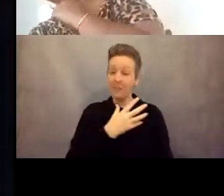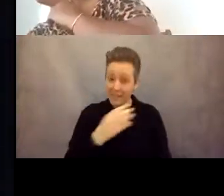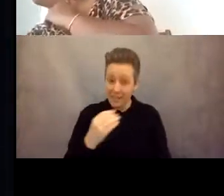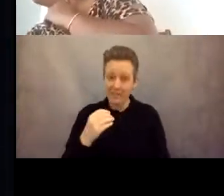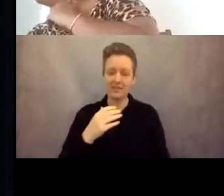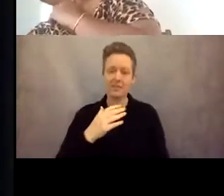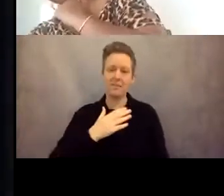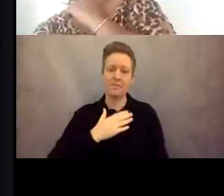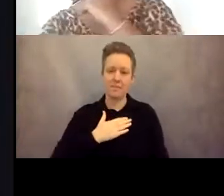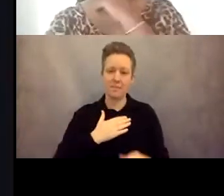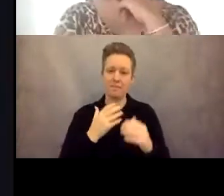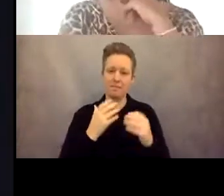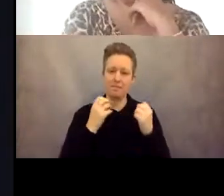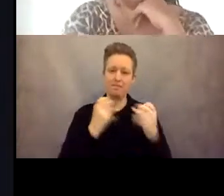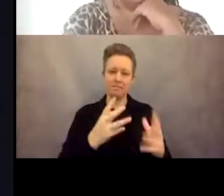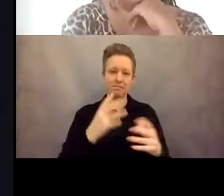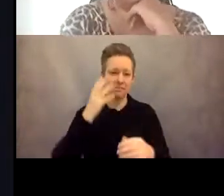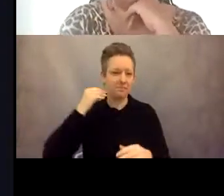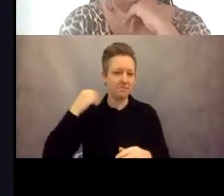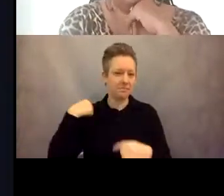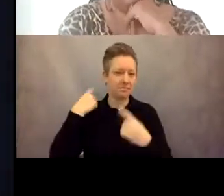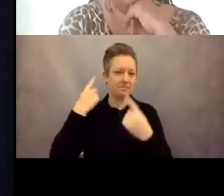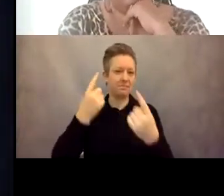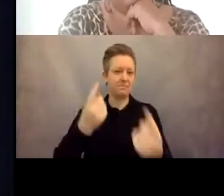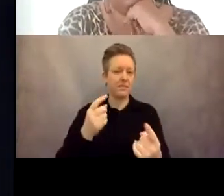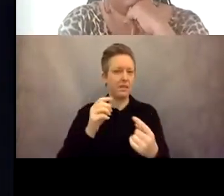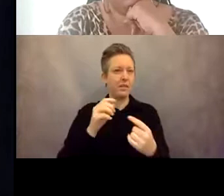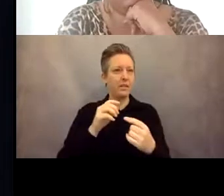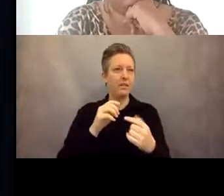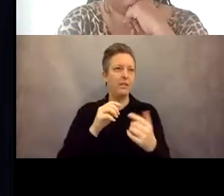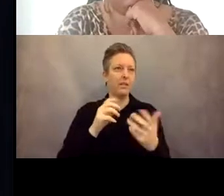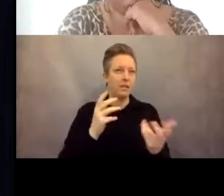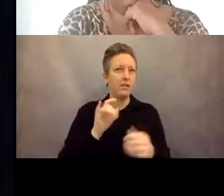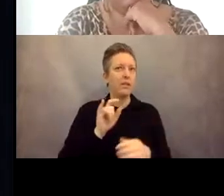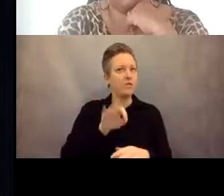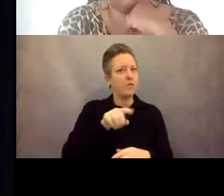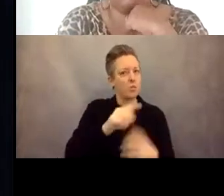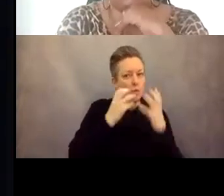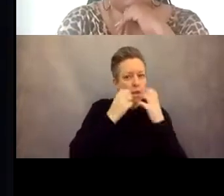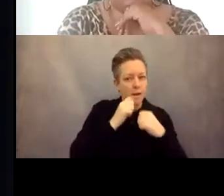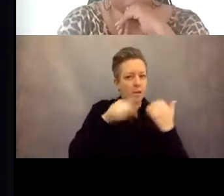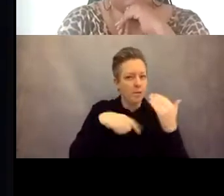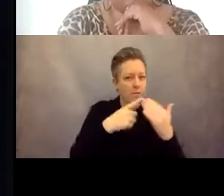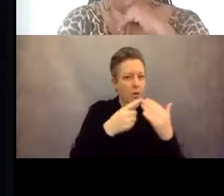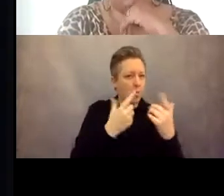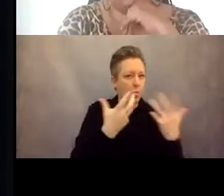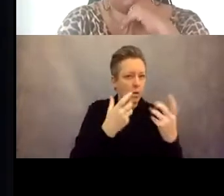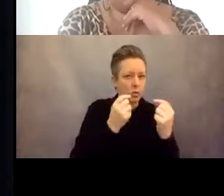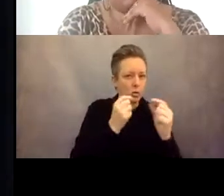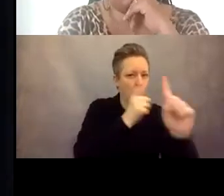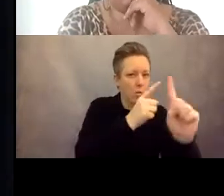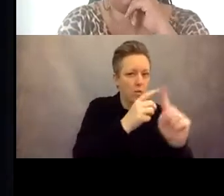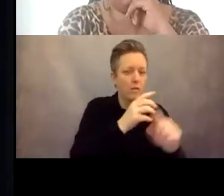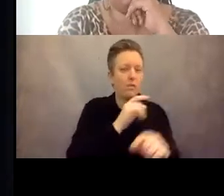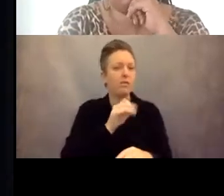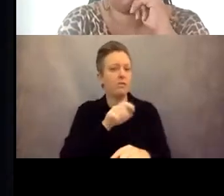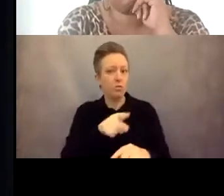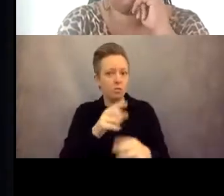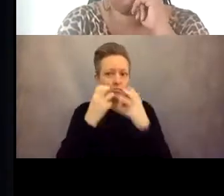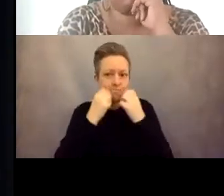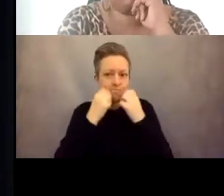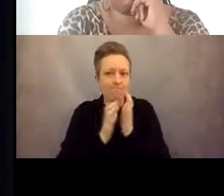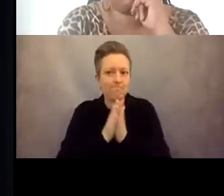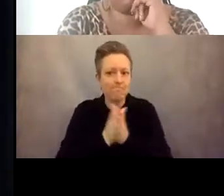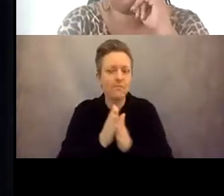communicated, if you care enough about what you're doing, if you are down with your cause enough, if it matters enough to you, you're going to